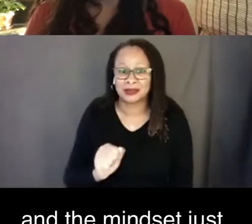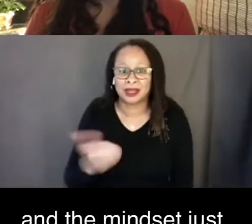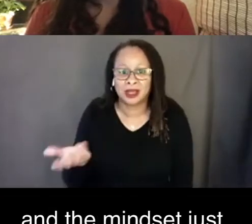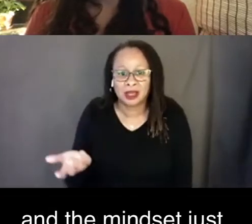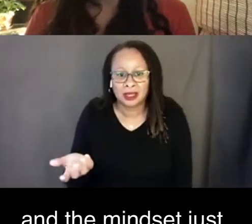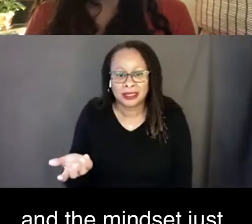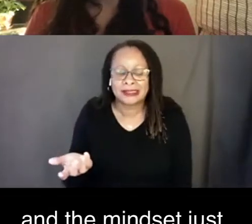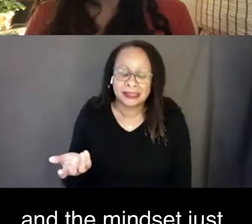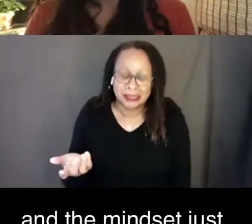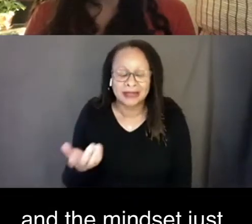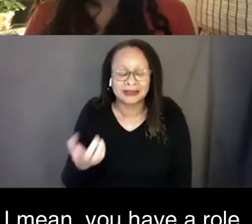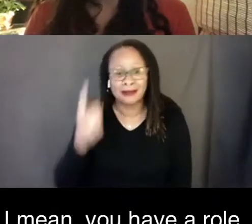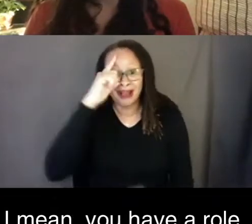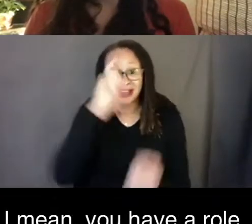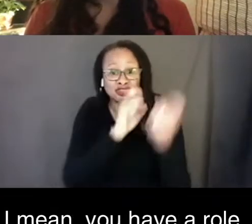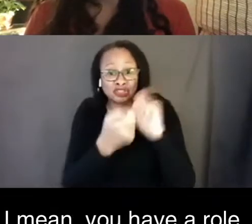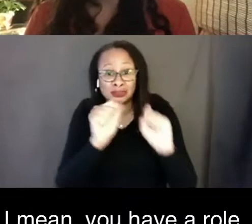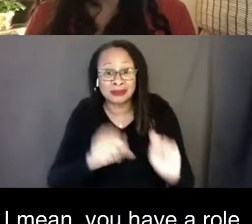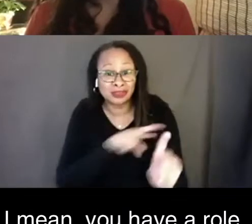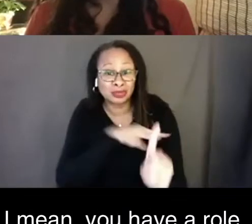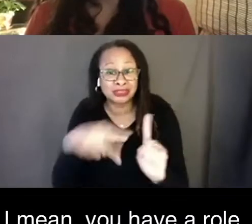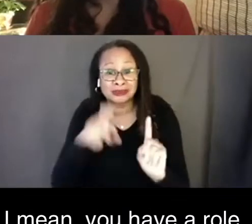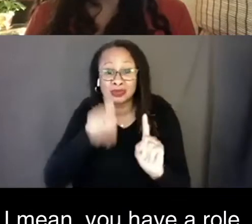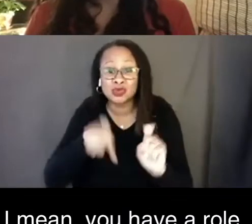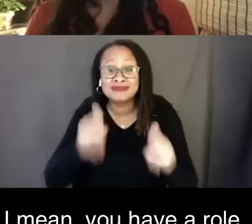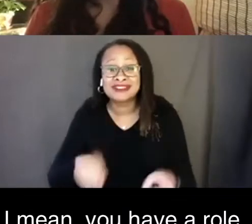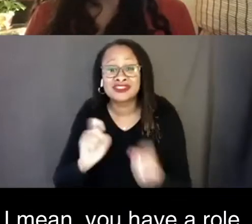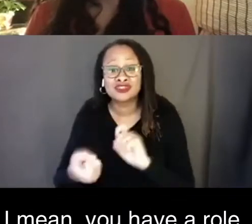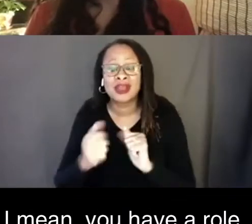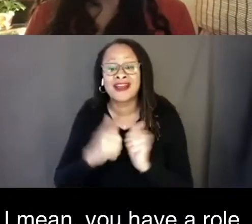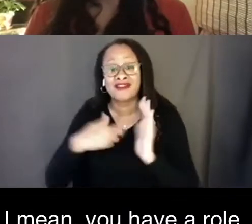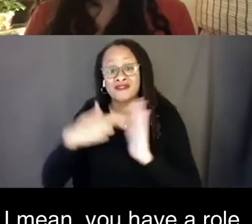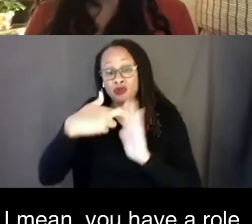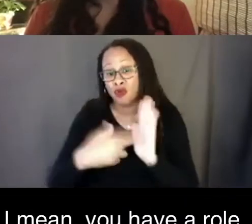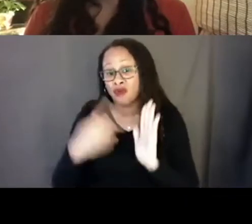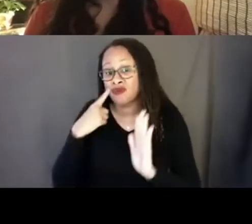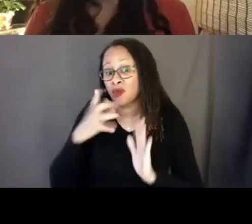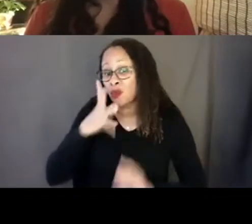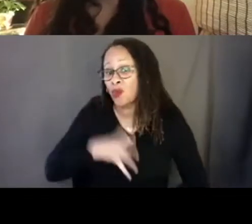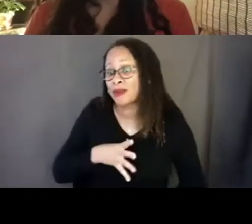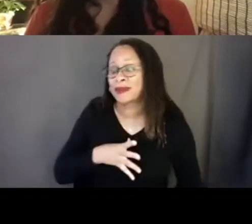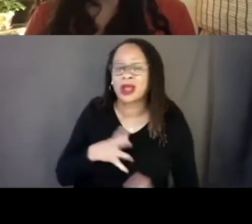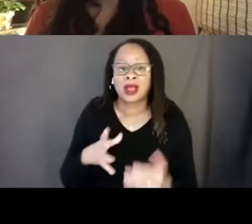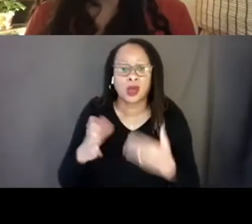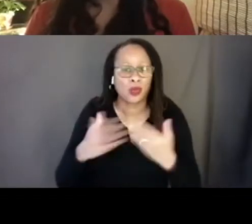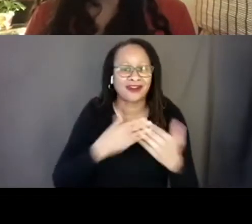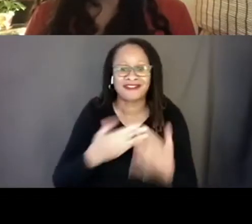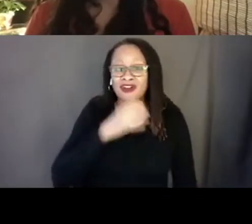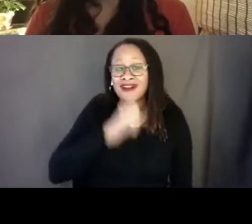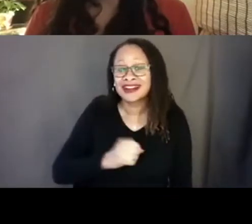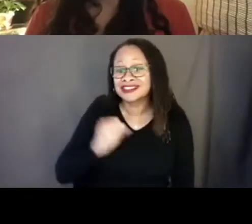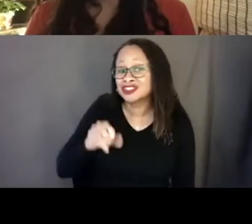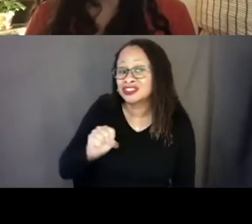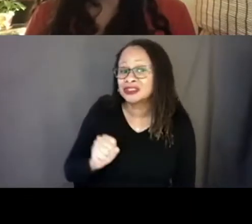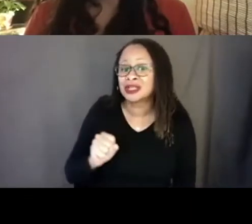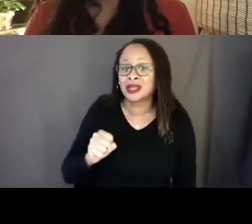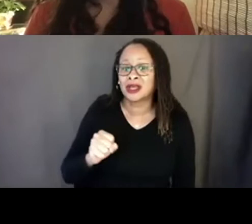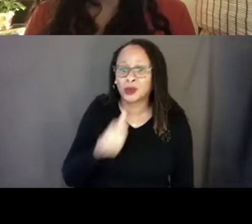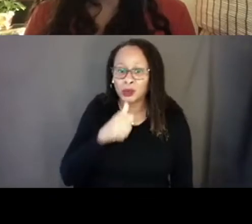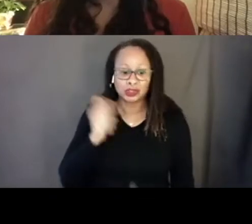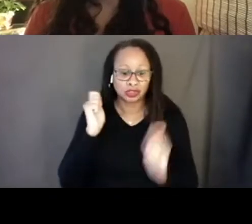to shift completely. I mean, you have a role for a woman of, you know, whatever her age is, who's a